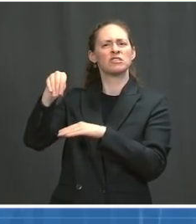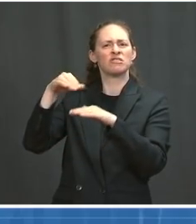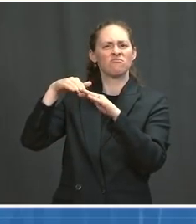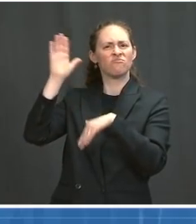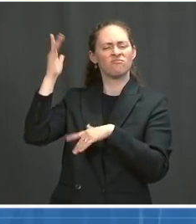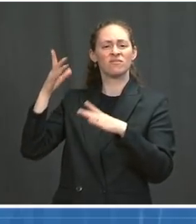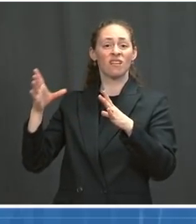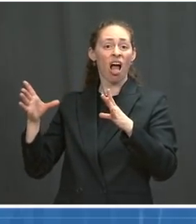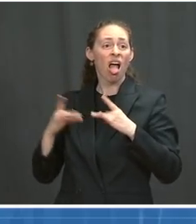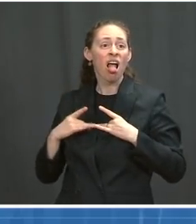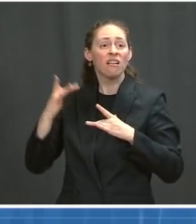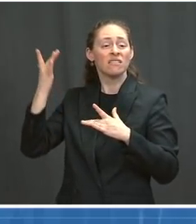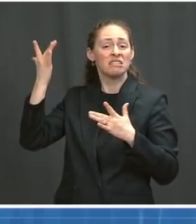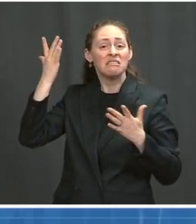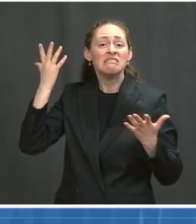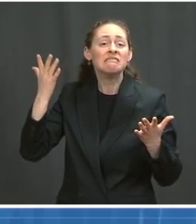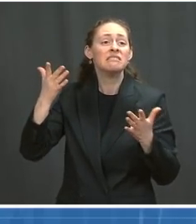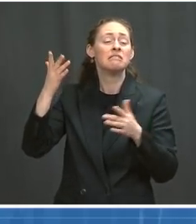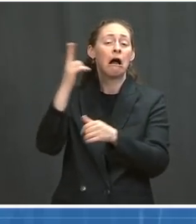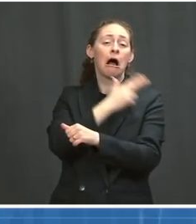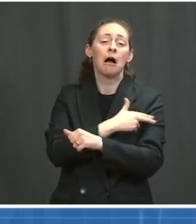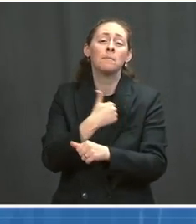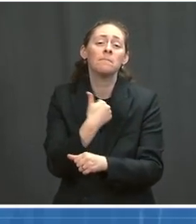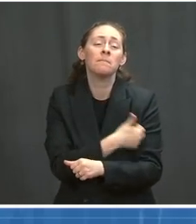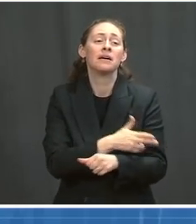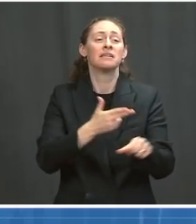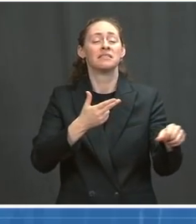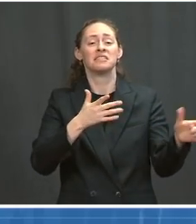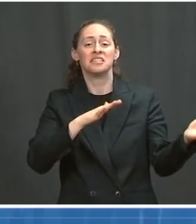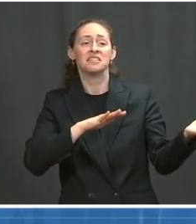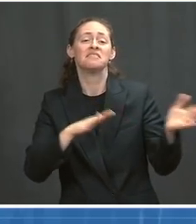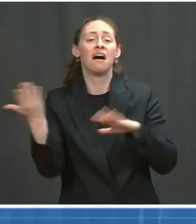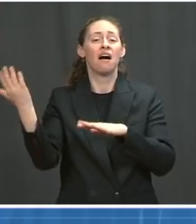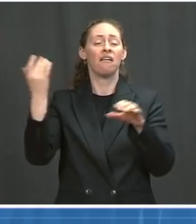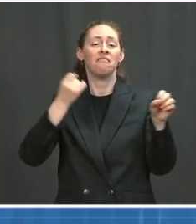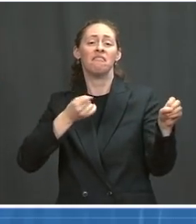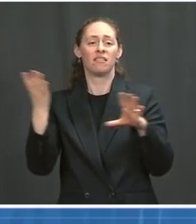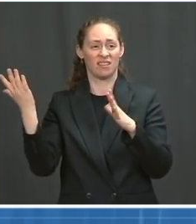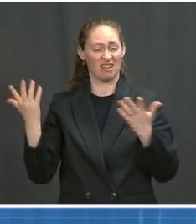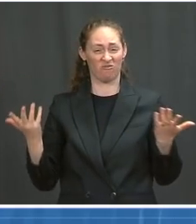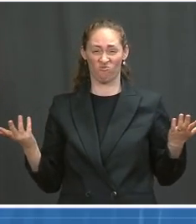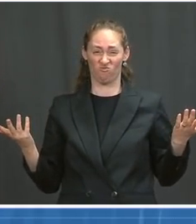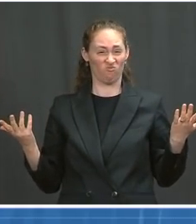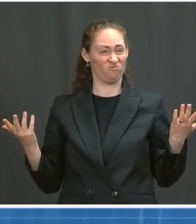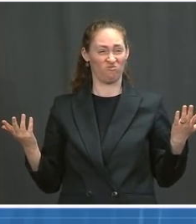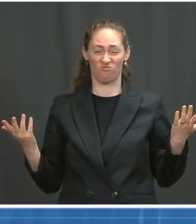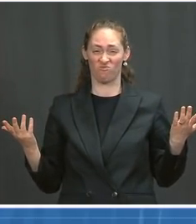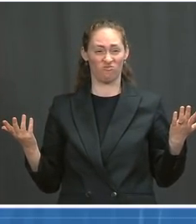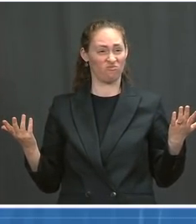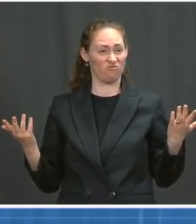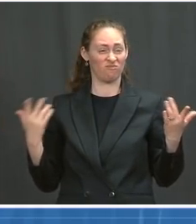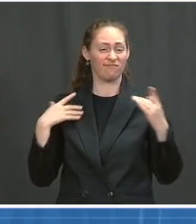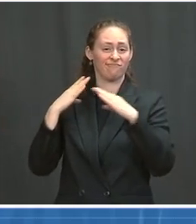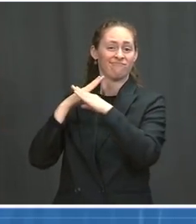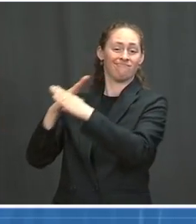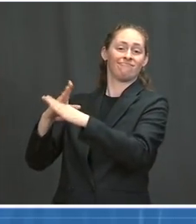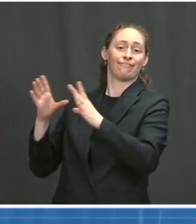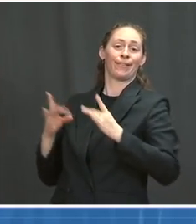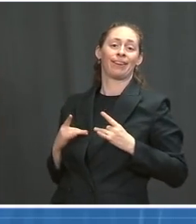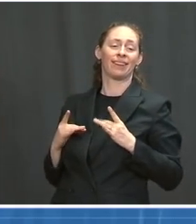death, with numbers ranging from 91 to 97.5%. Next